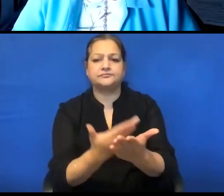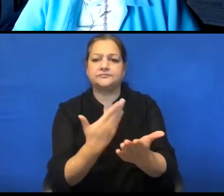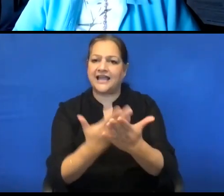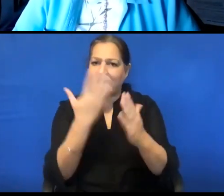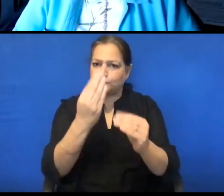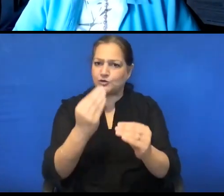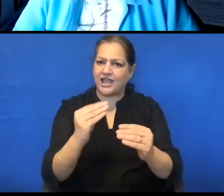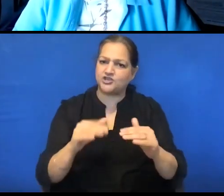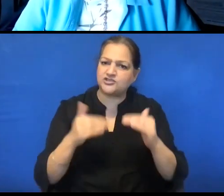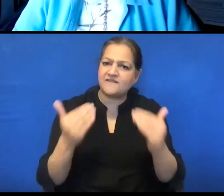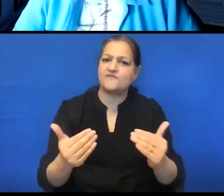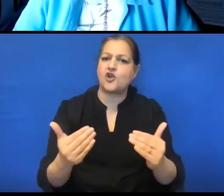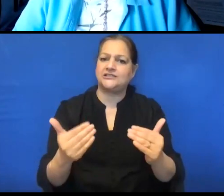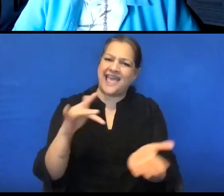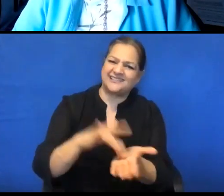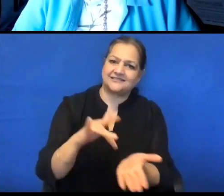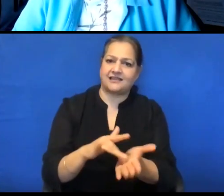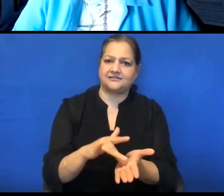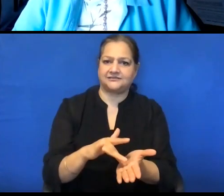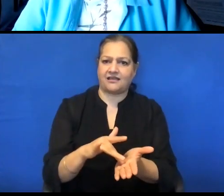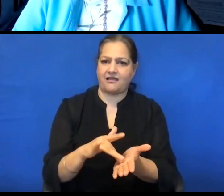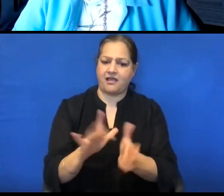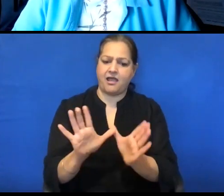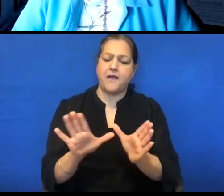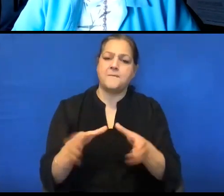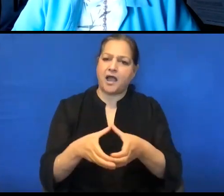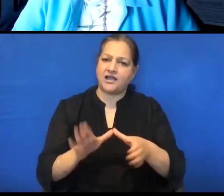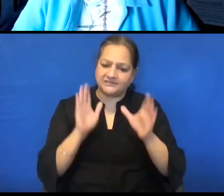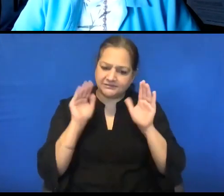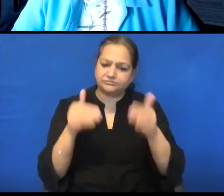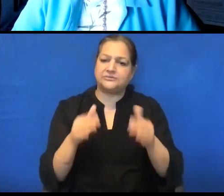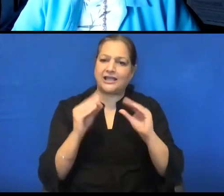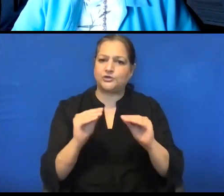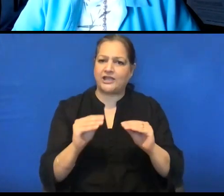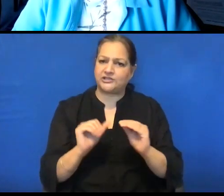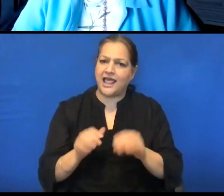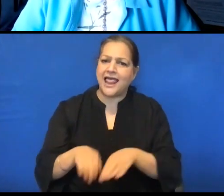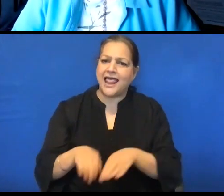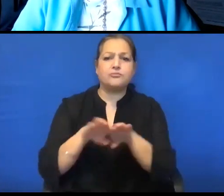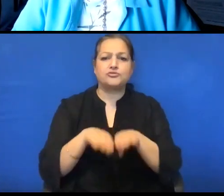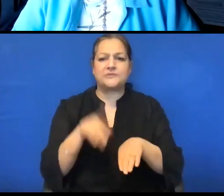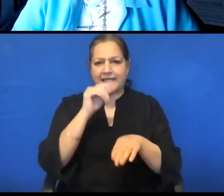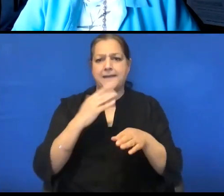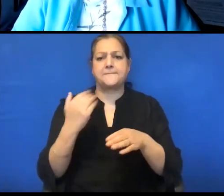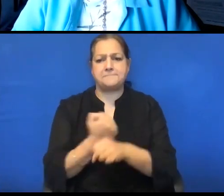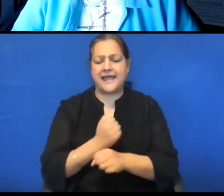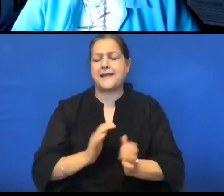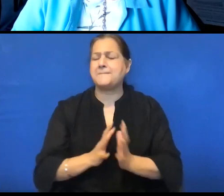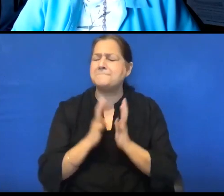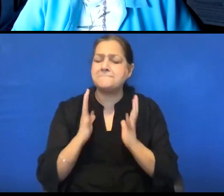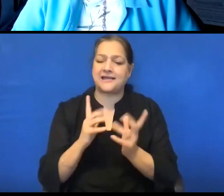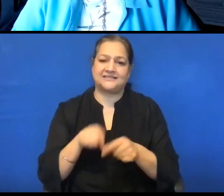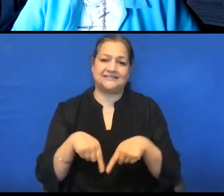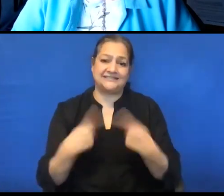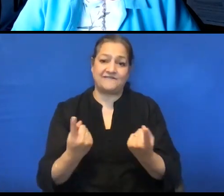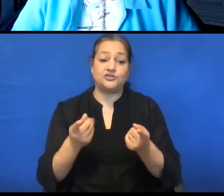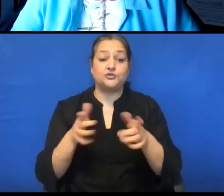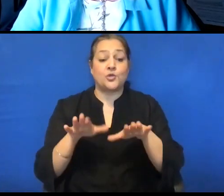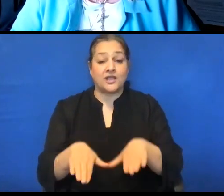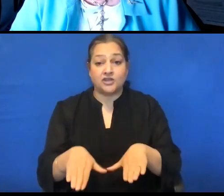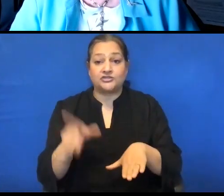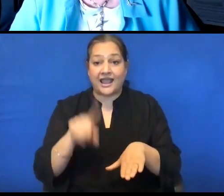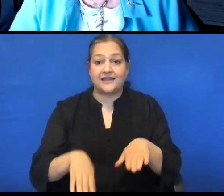of education again and show people how liberalism can make a massive difference to not just this country but also